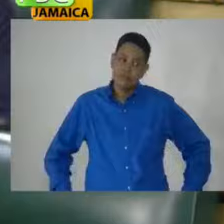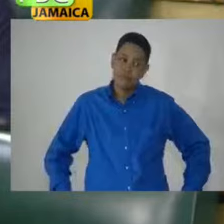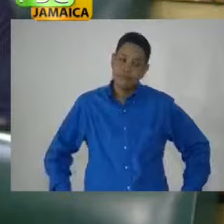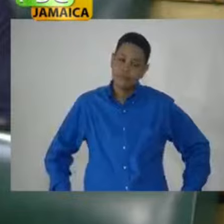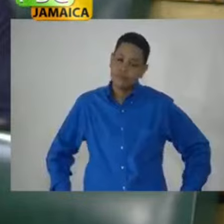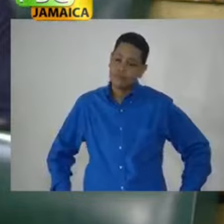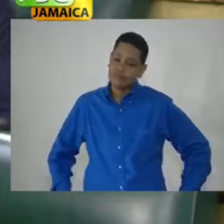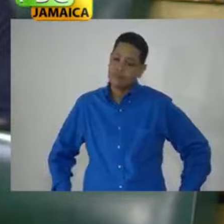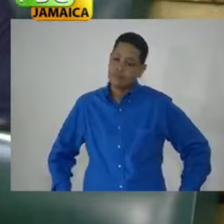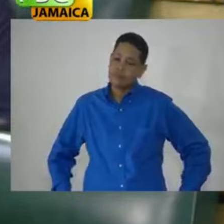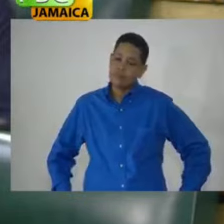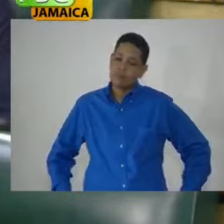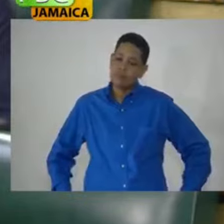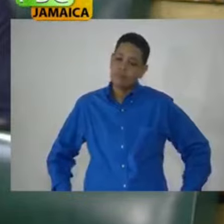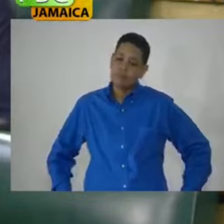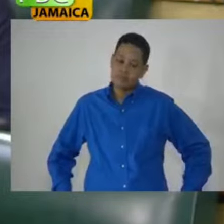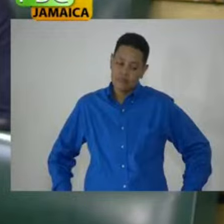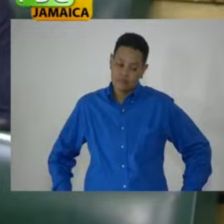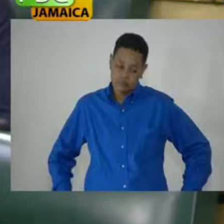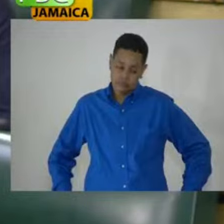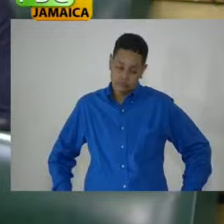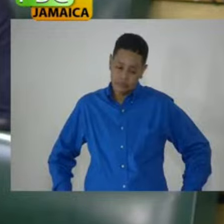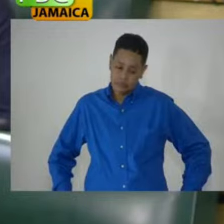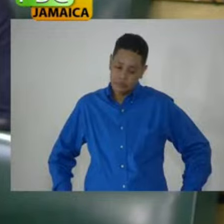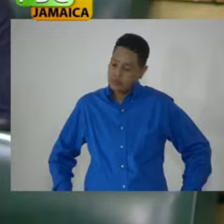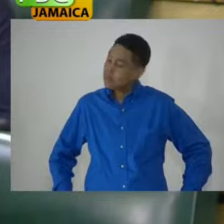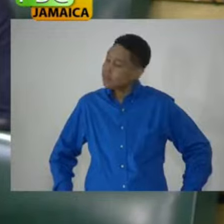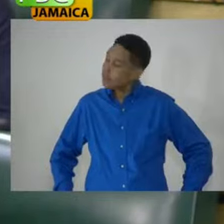revenues. Oh, my phone.